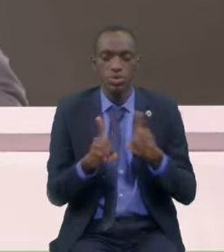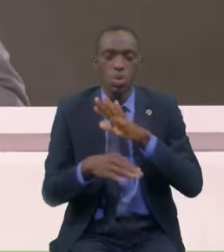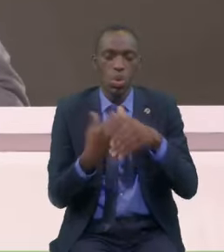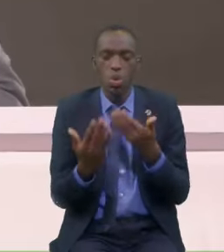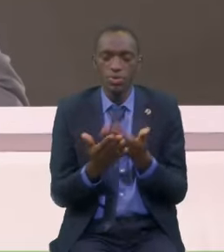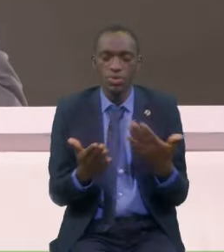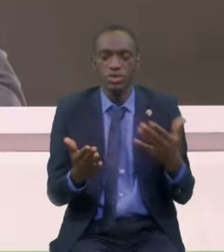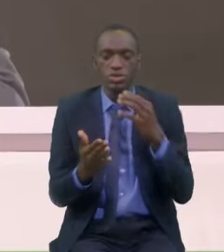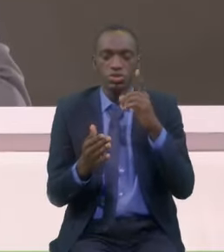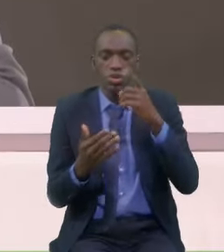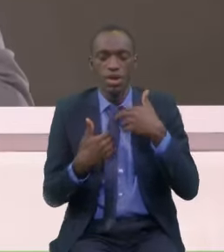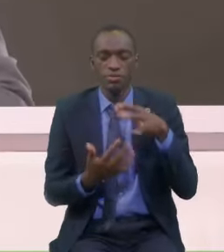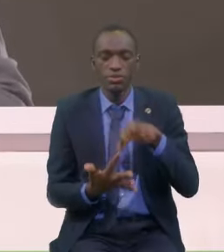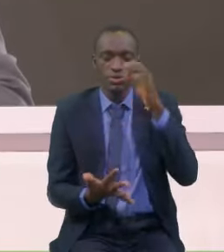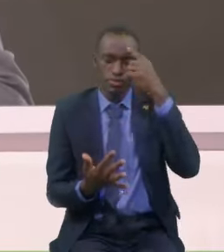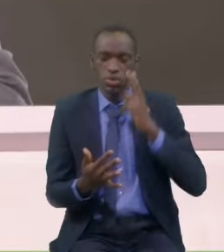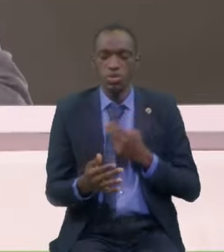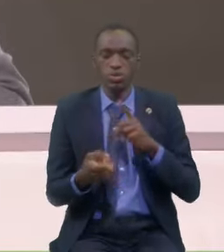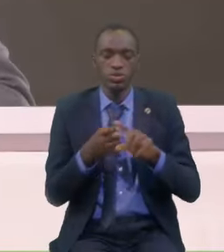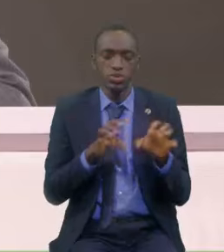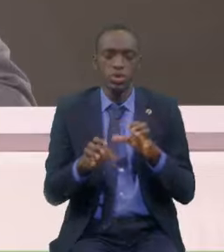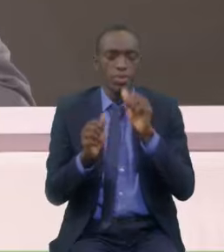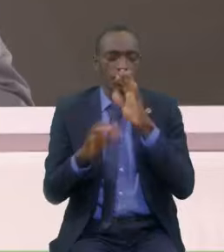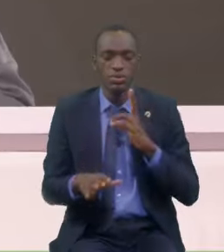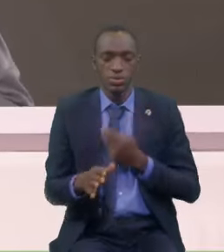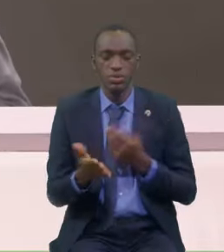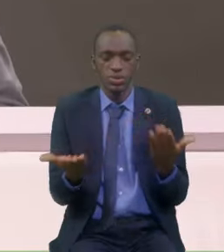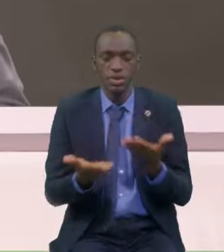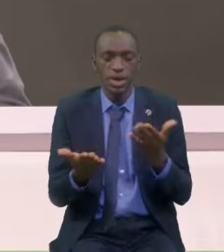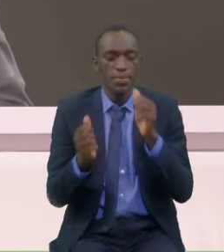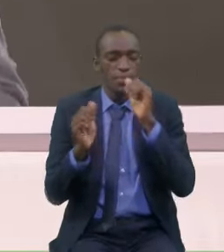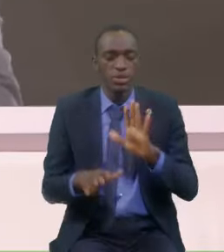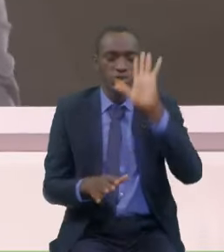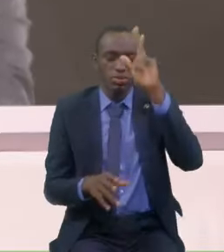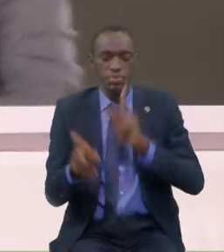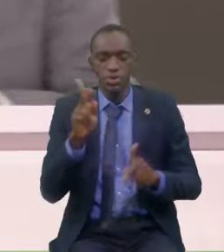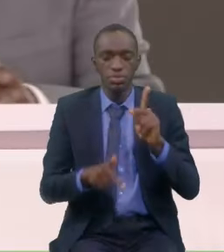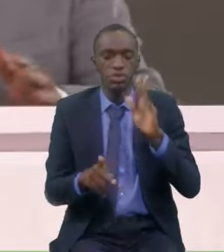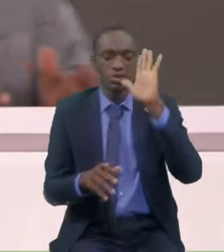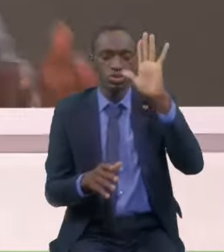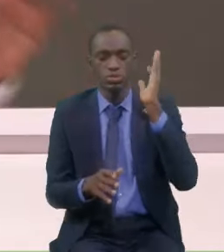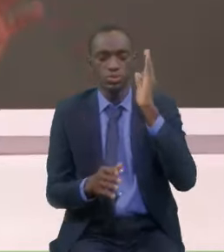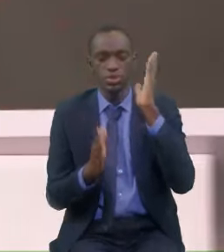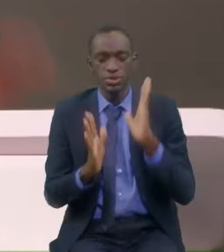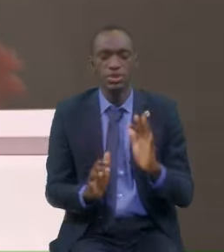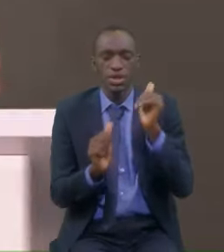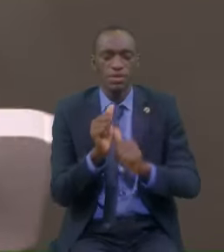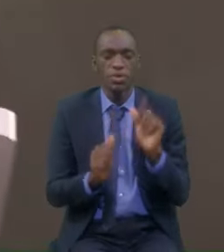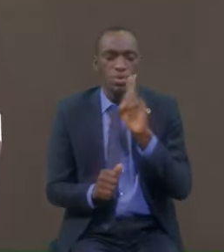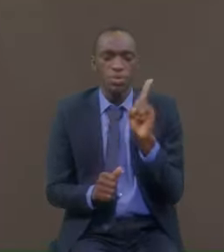us here. Bless your people, your ministers, everywhere. And we pray, Lord, there'll